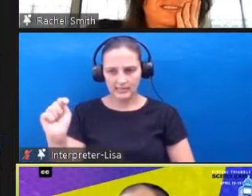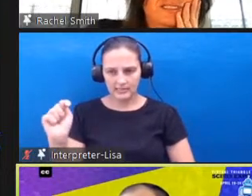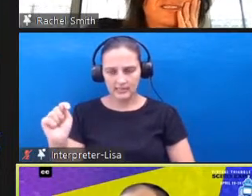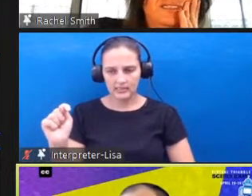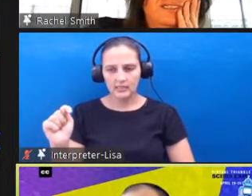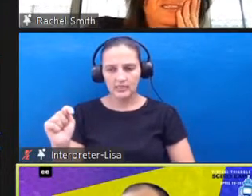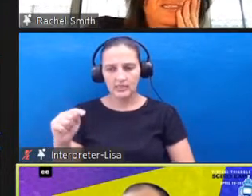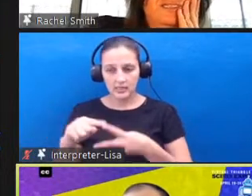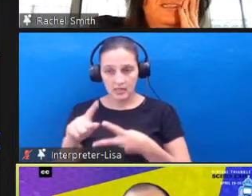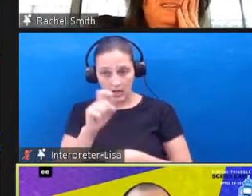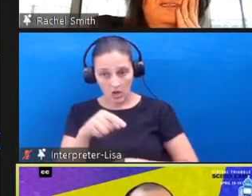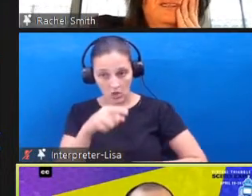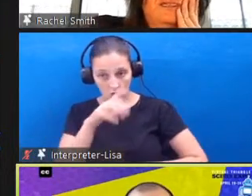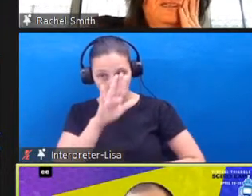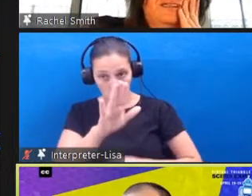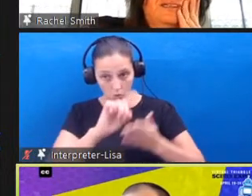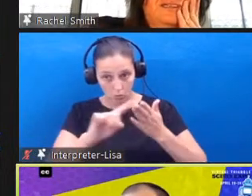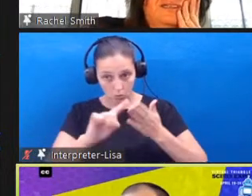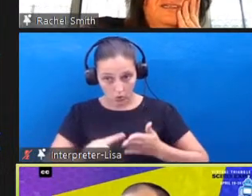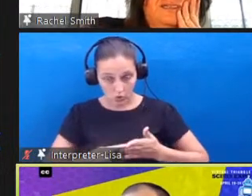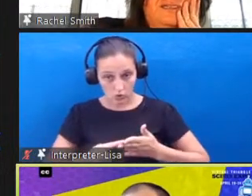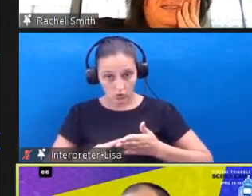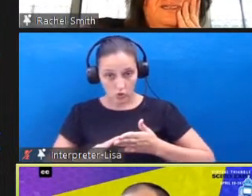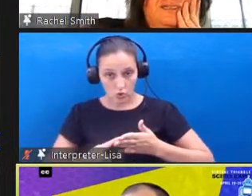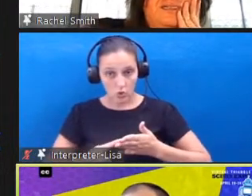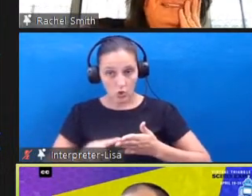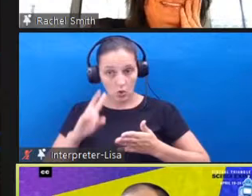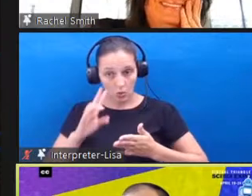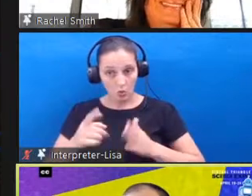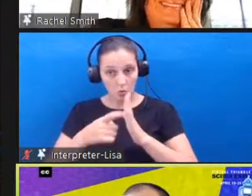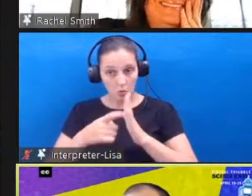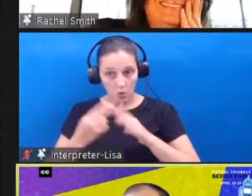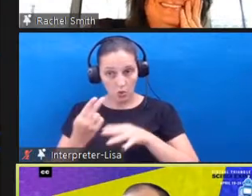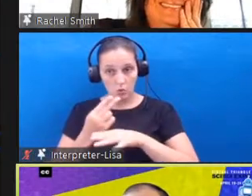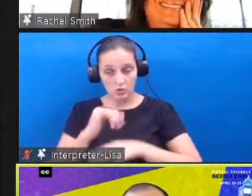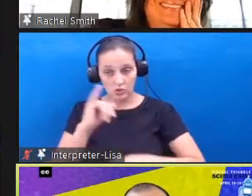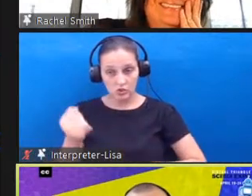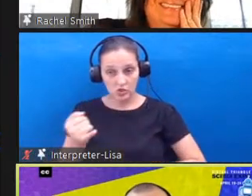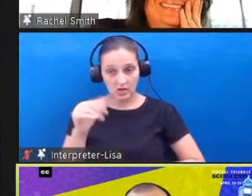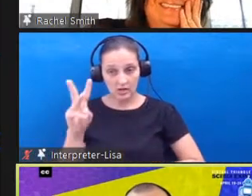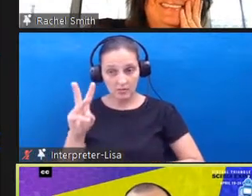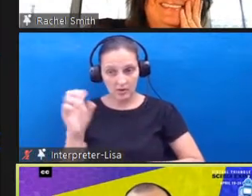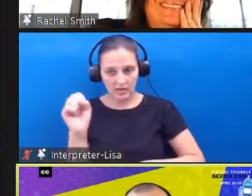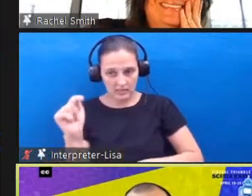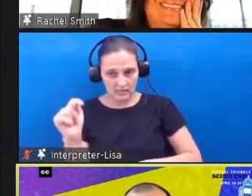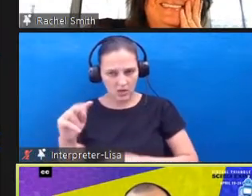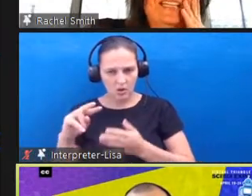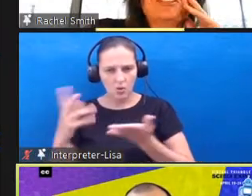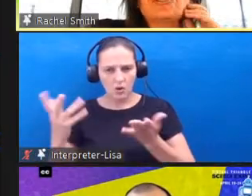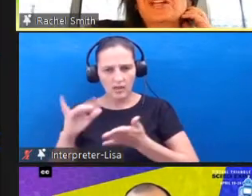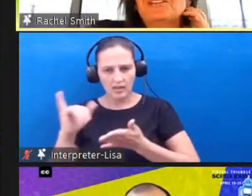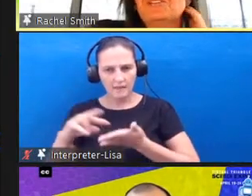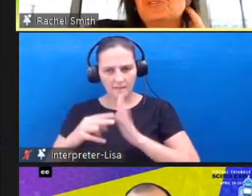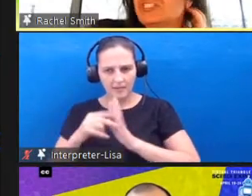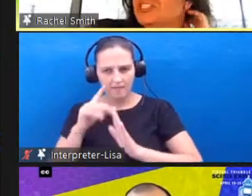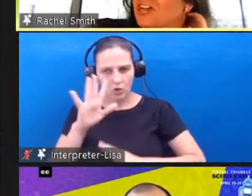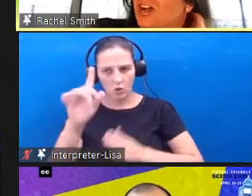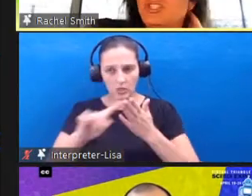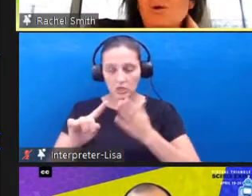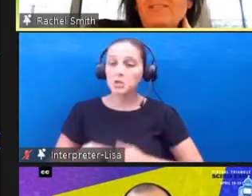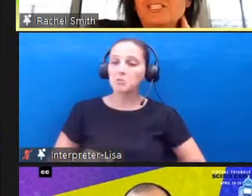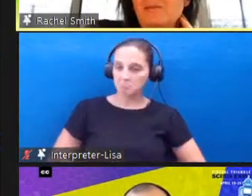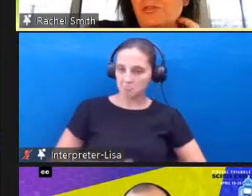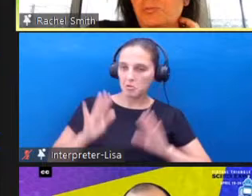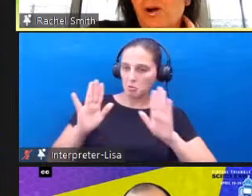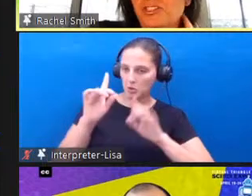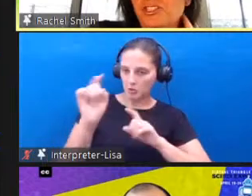would your research ever necessitate the use of the JWST? And if so, what would that mean for your research? Yeah, that's a great question.